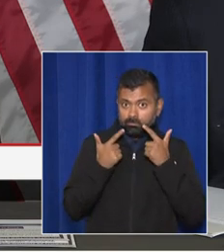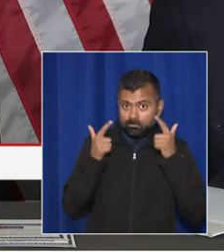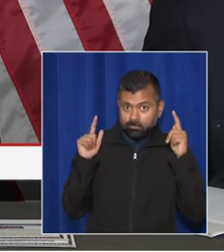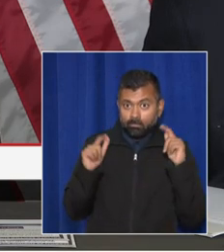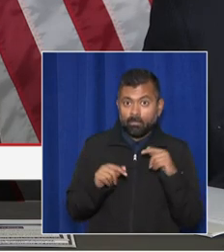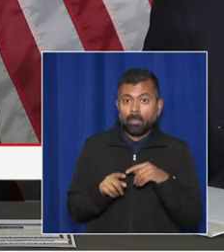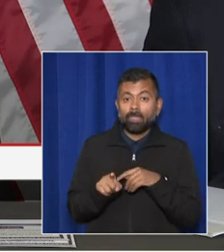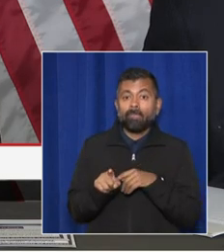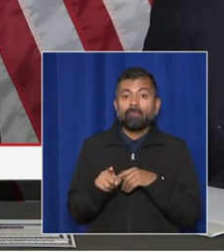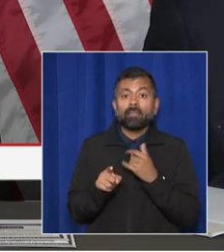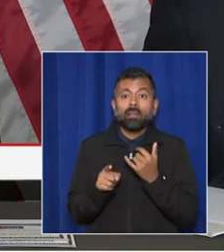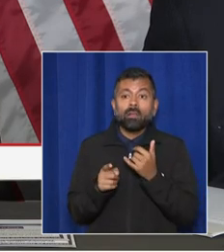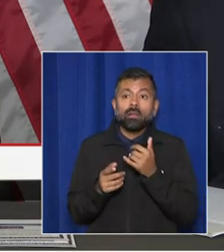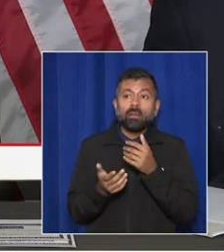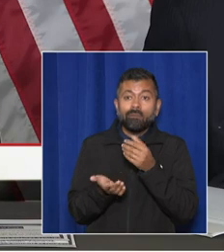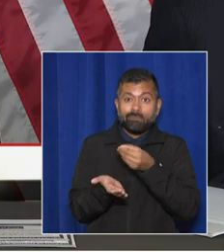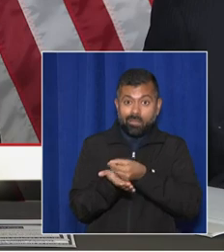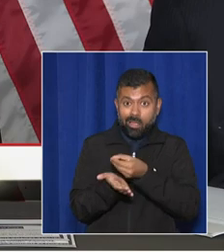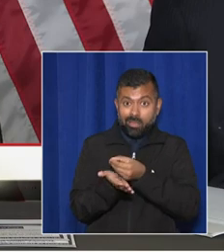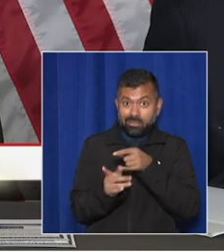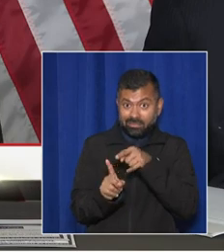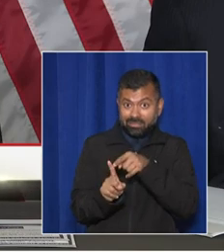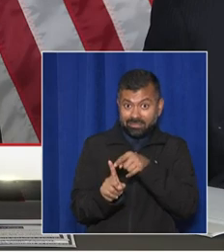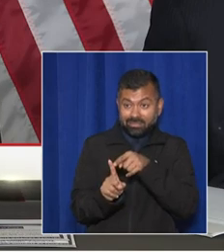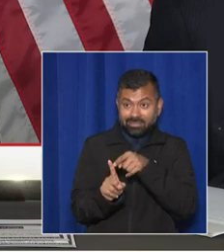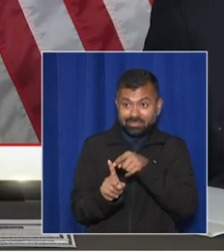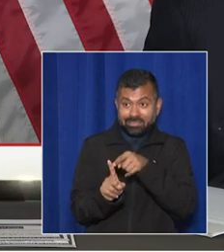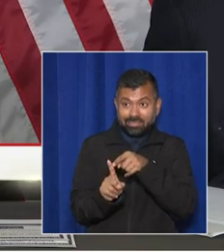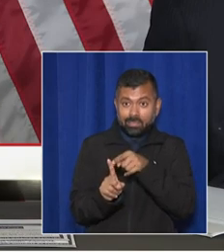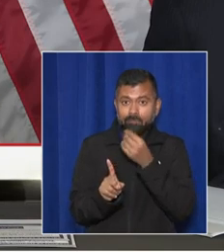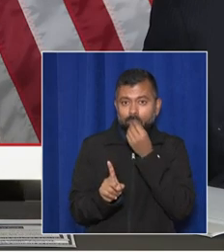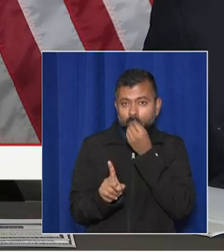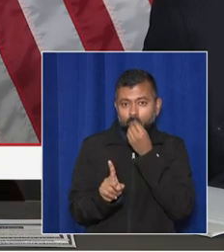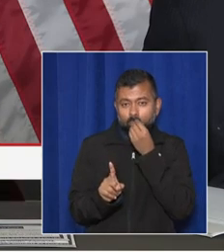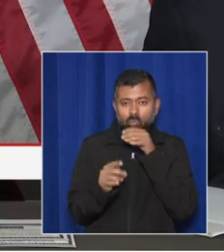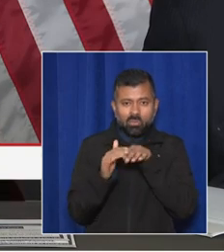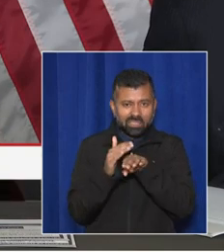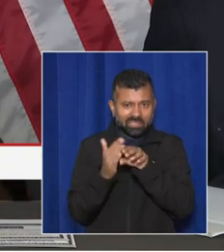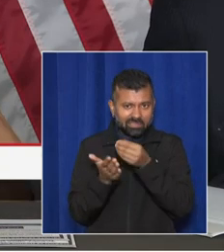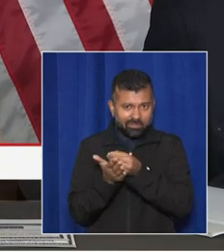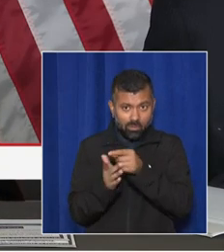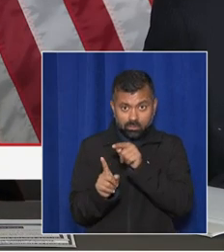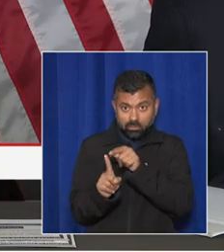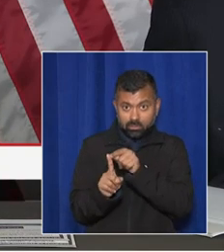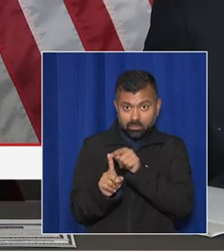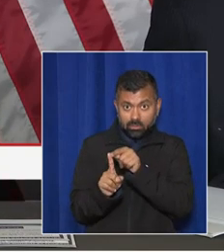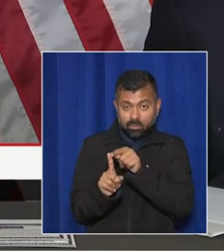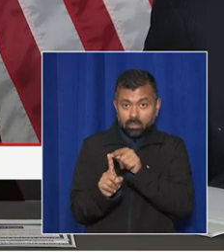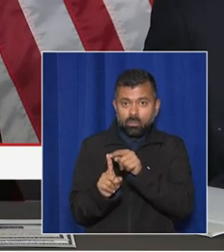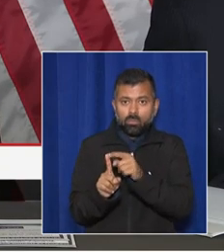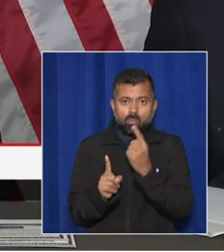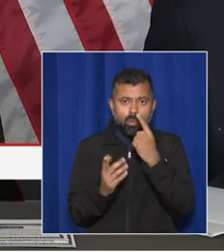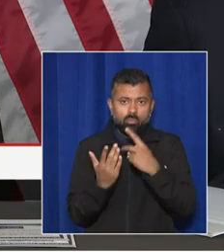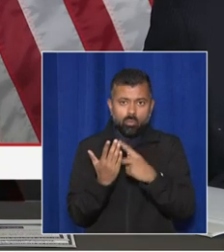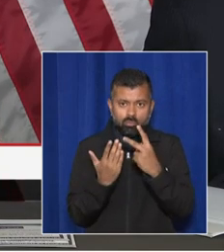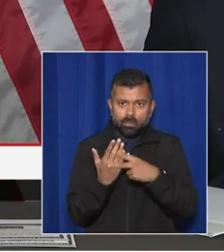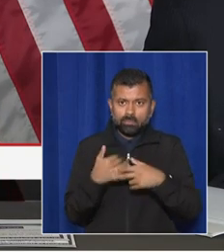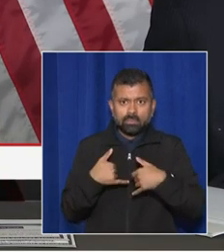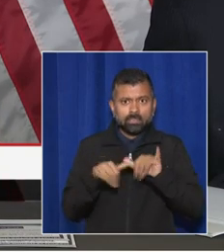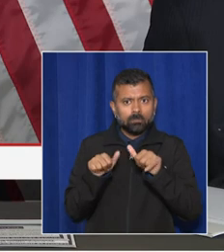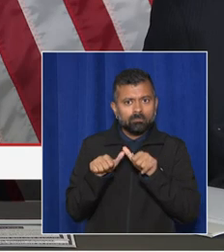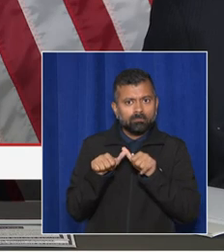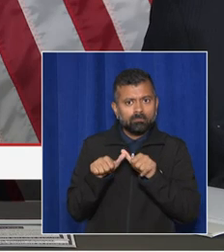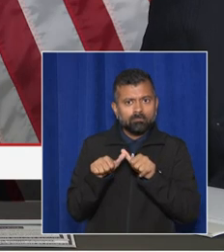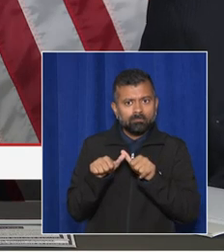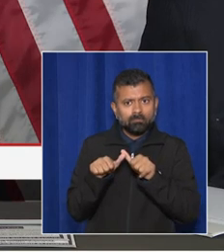attracting events and activities to the downtown and other commercial areas. So they continue to get a lot of attention